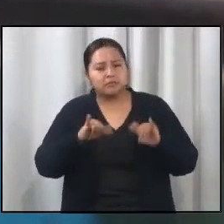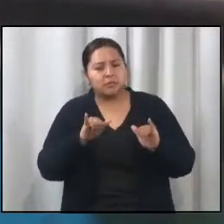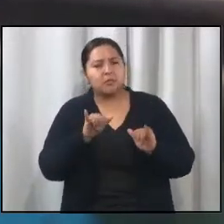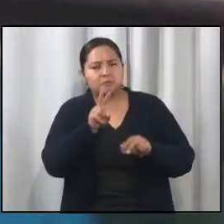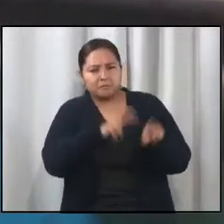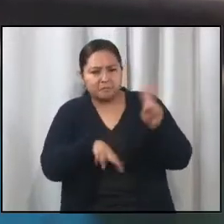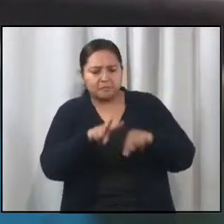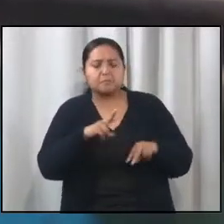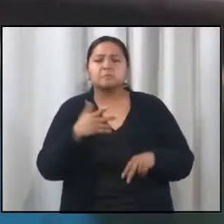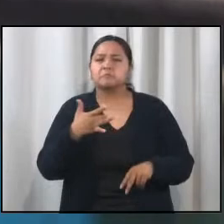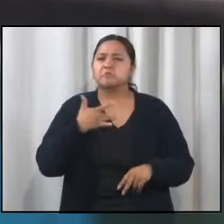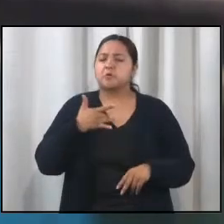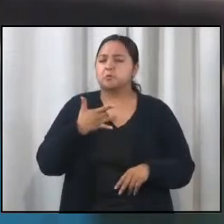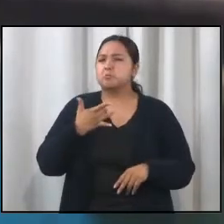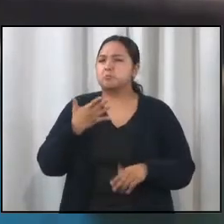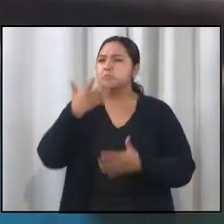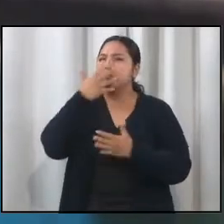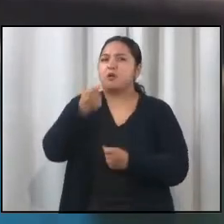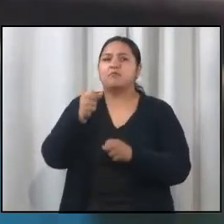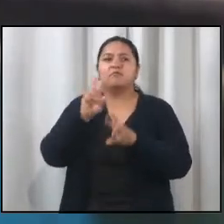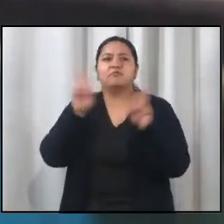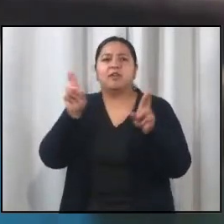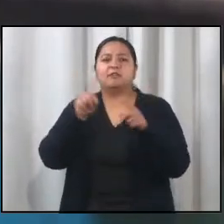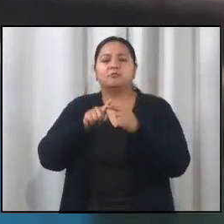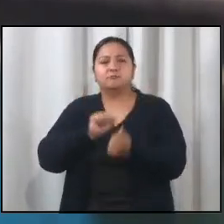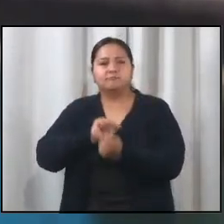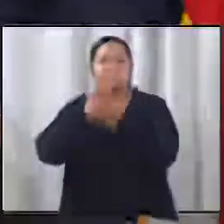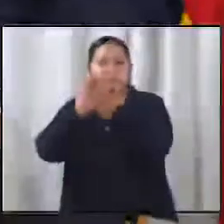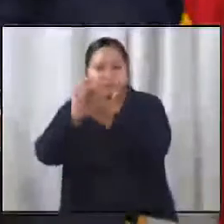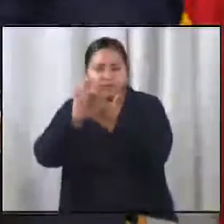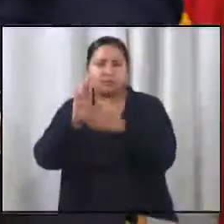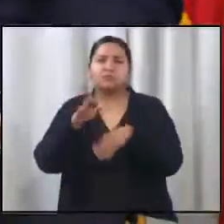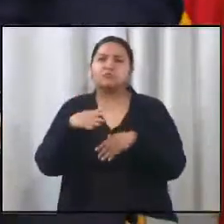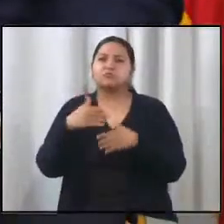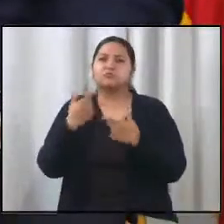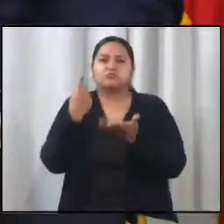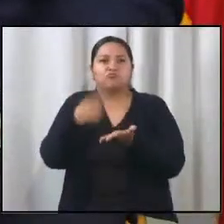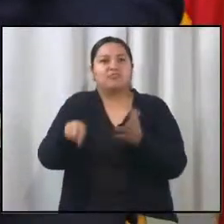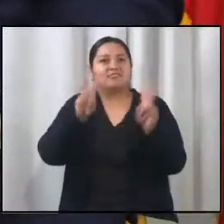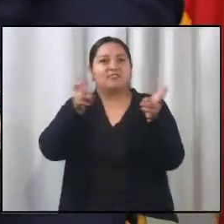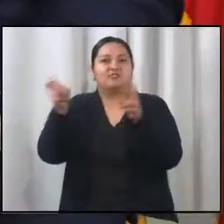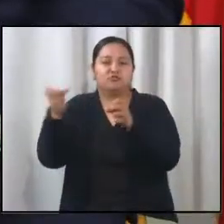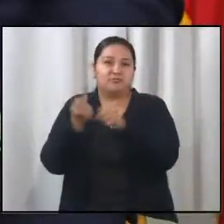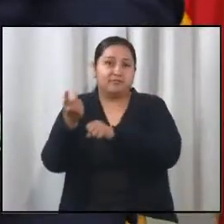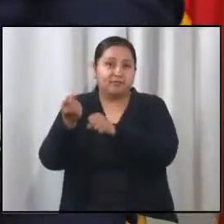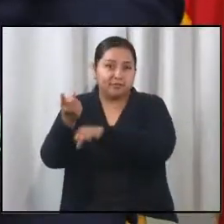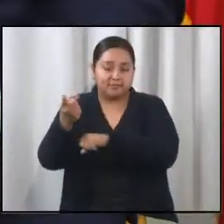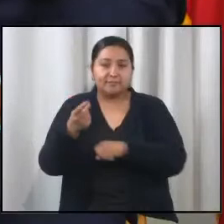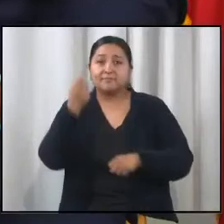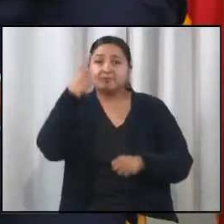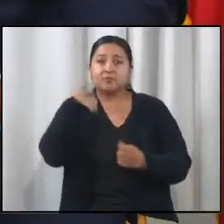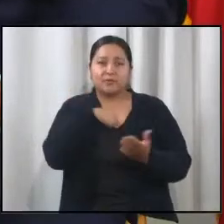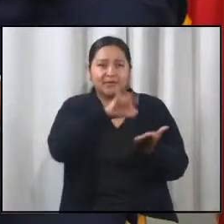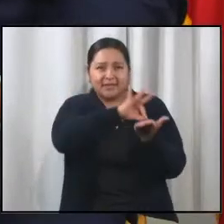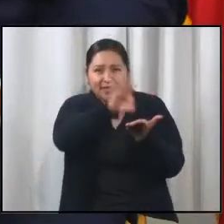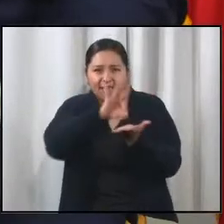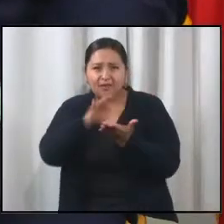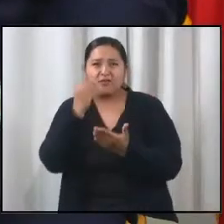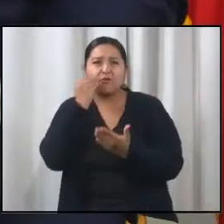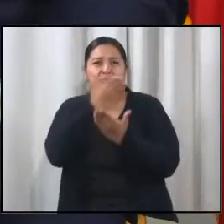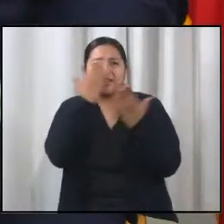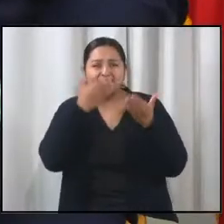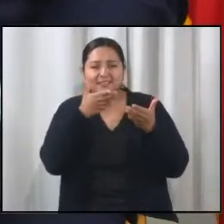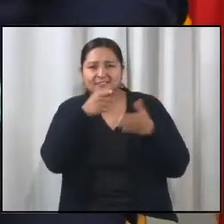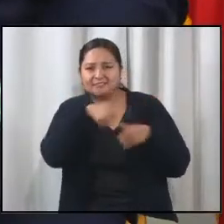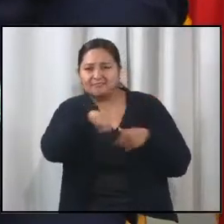effort is holistic and is consistent from year to year. The homeless count data allows the city the insight of who's